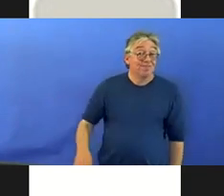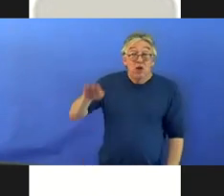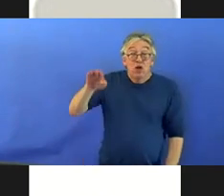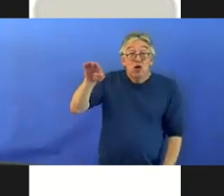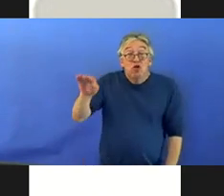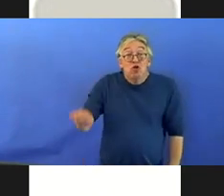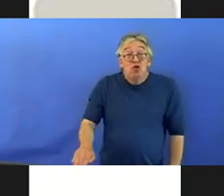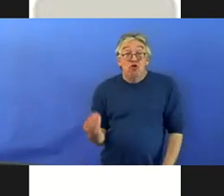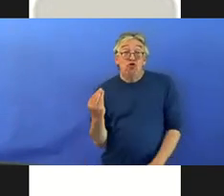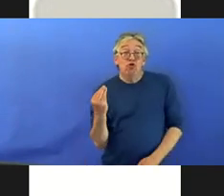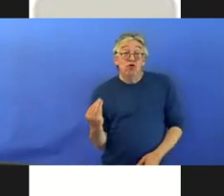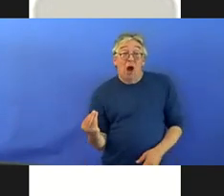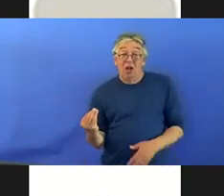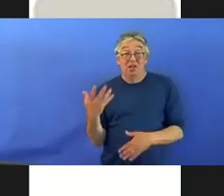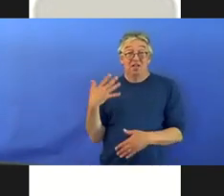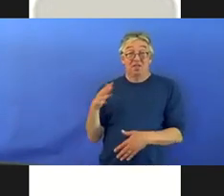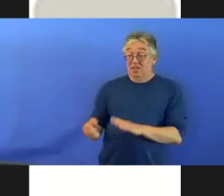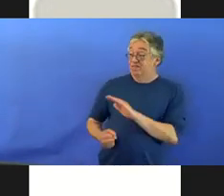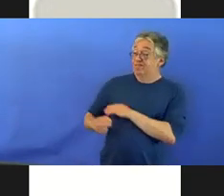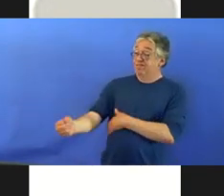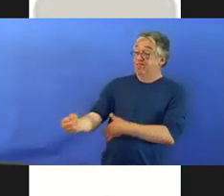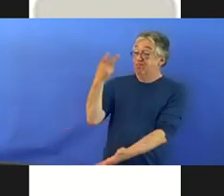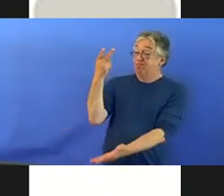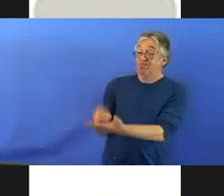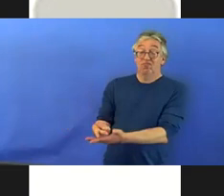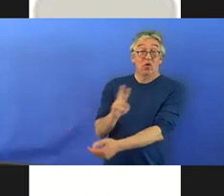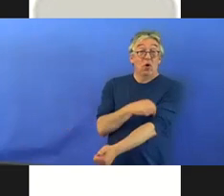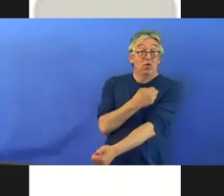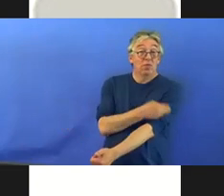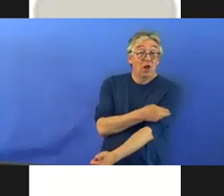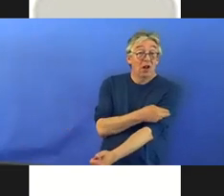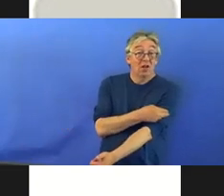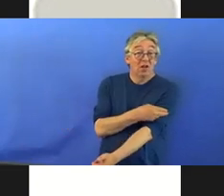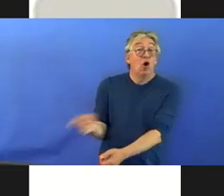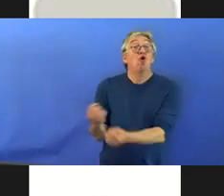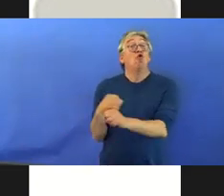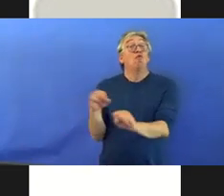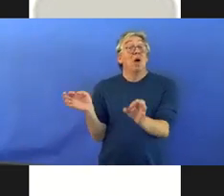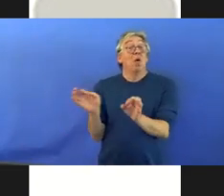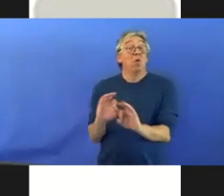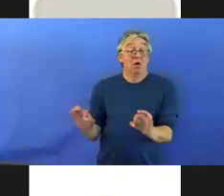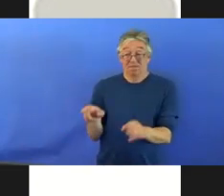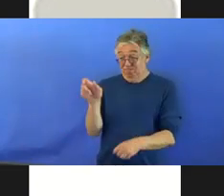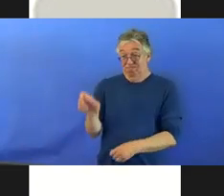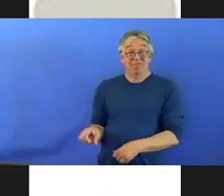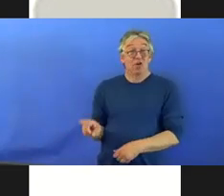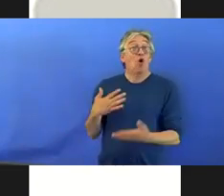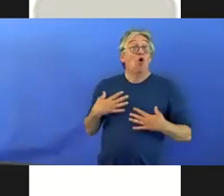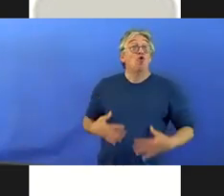to the end of life with little freedom. The human rights of them are completely